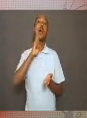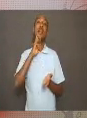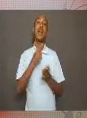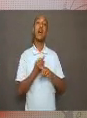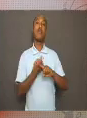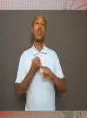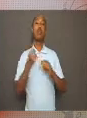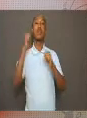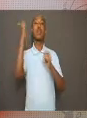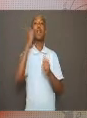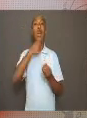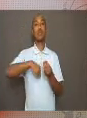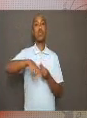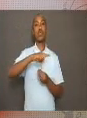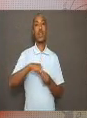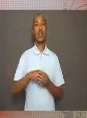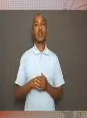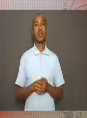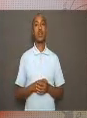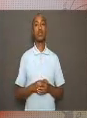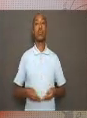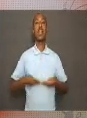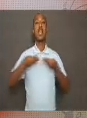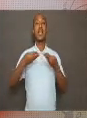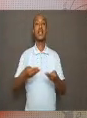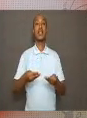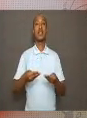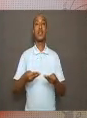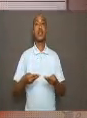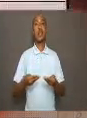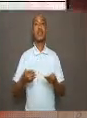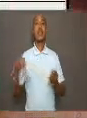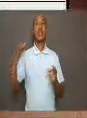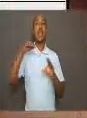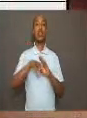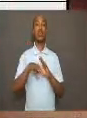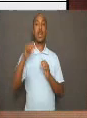the atmosphere or to release it into the atmosphere.